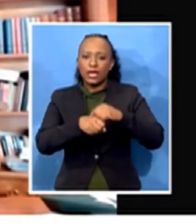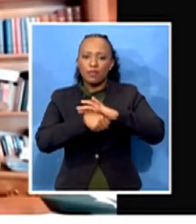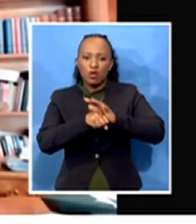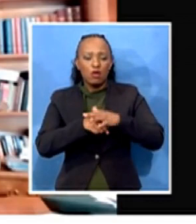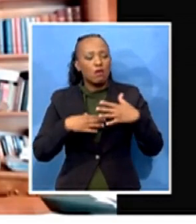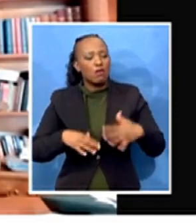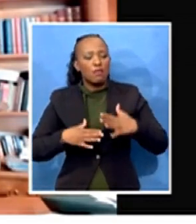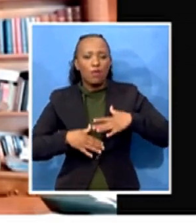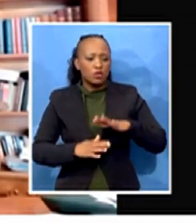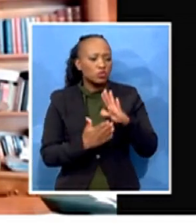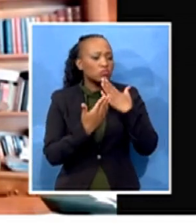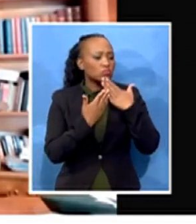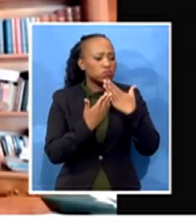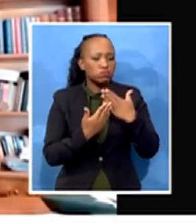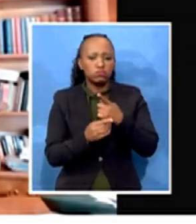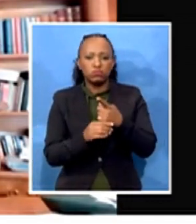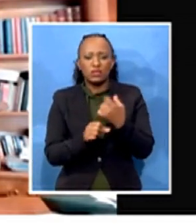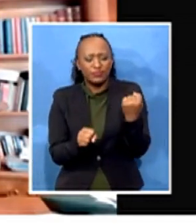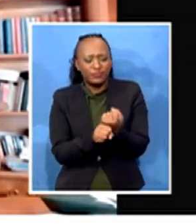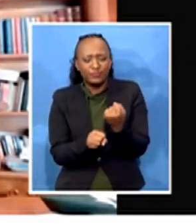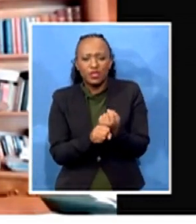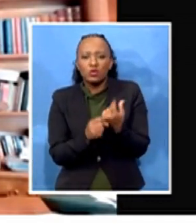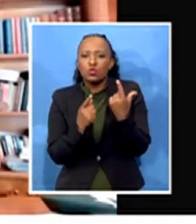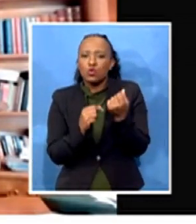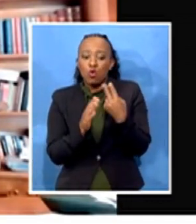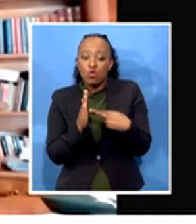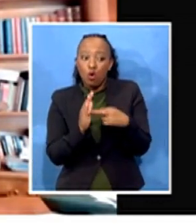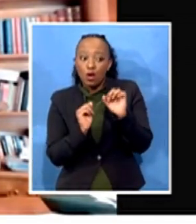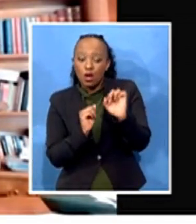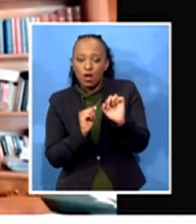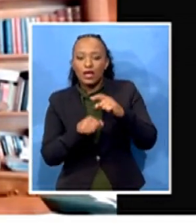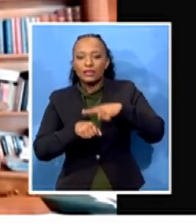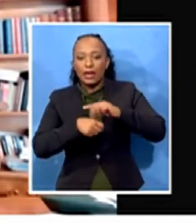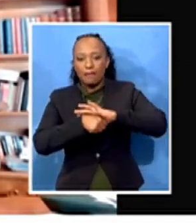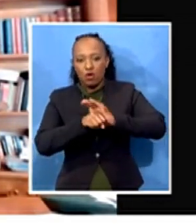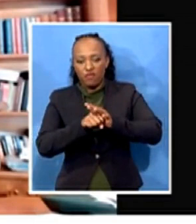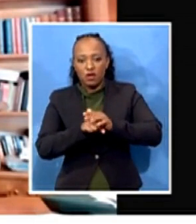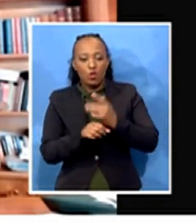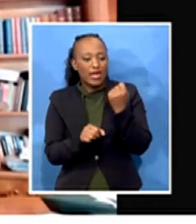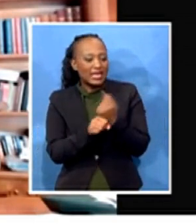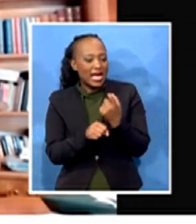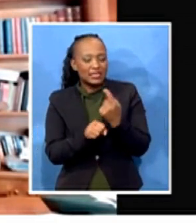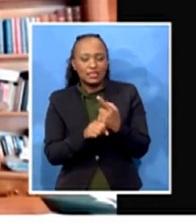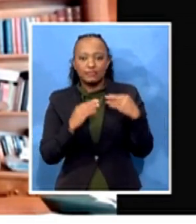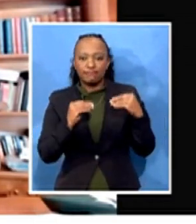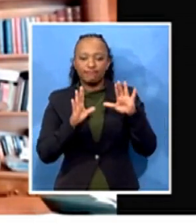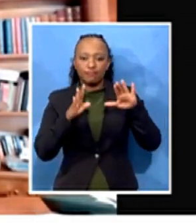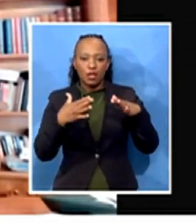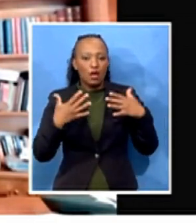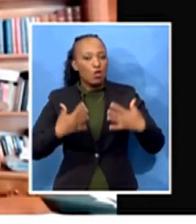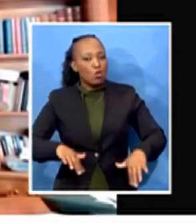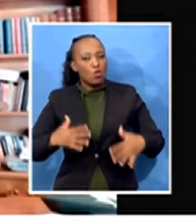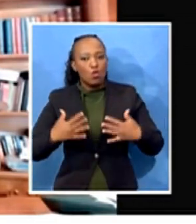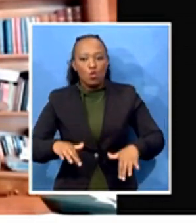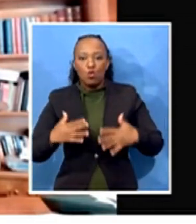this pandemic. The taxi industry has been active in driving government's message